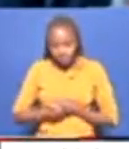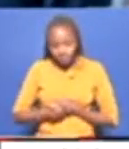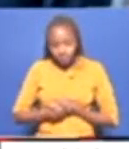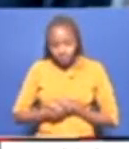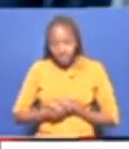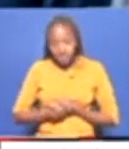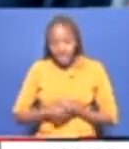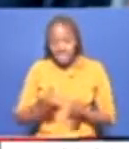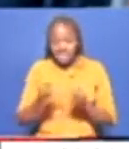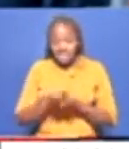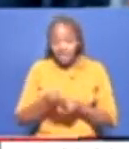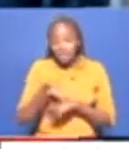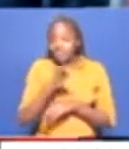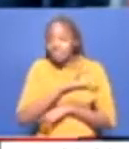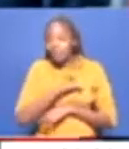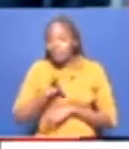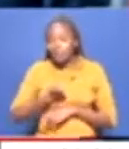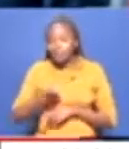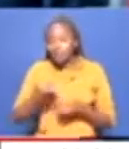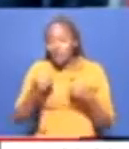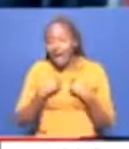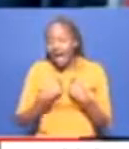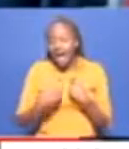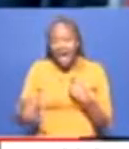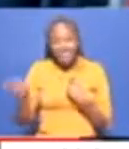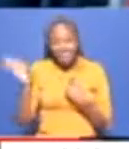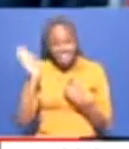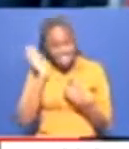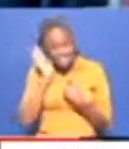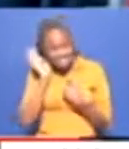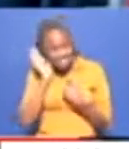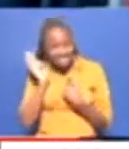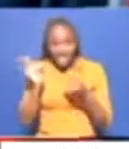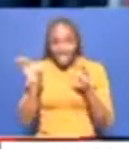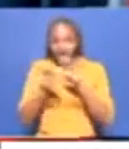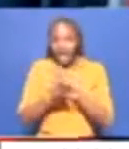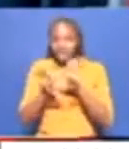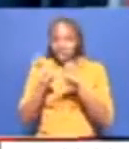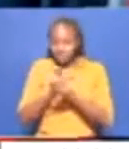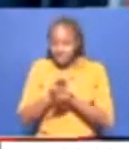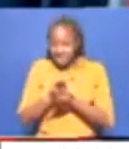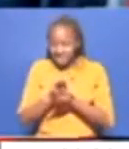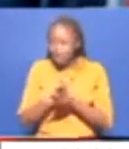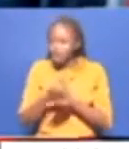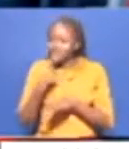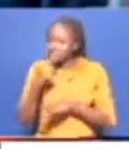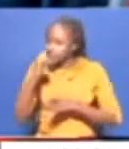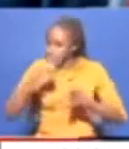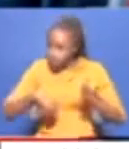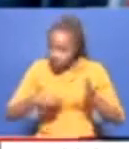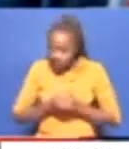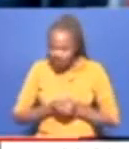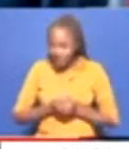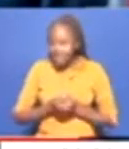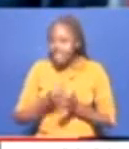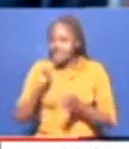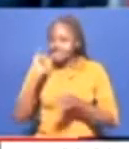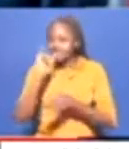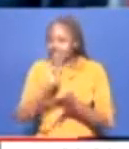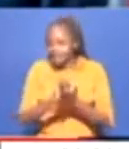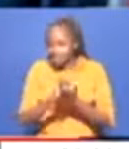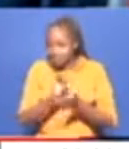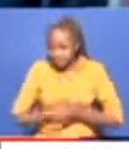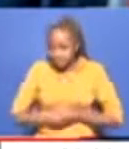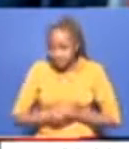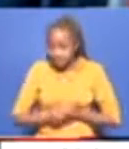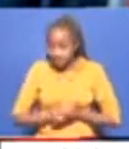The Commission has heard your pleas, and we want to say this, that